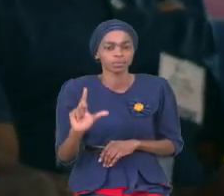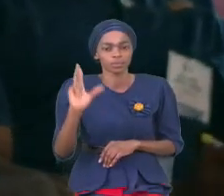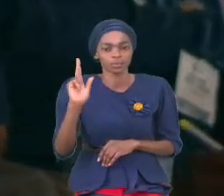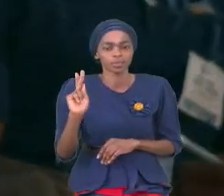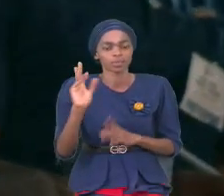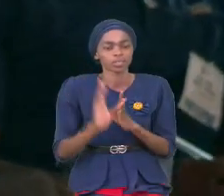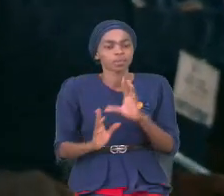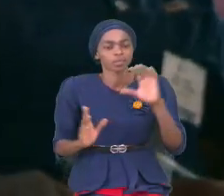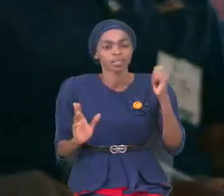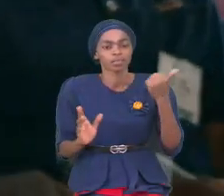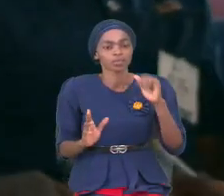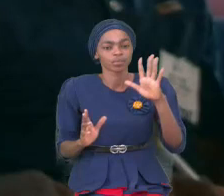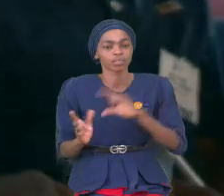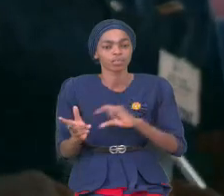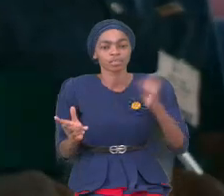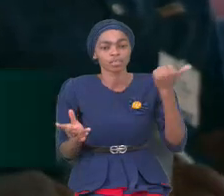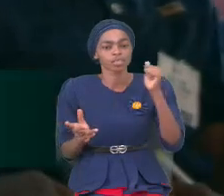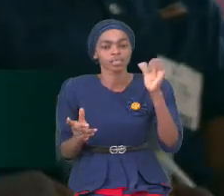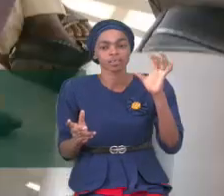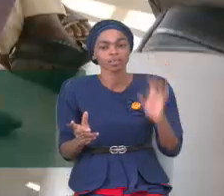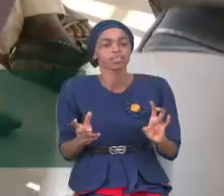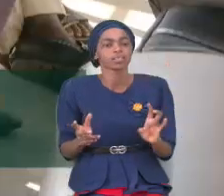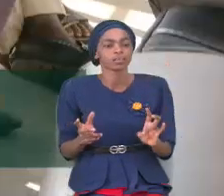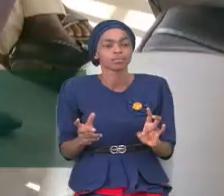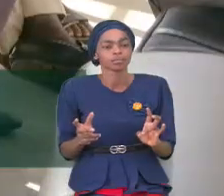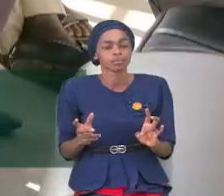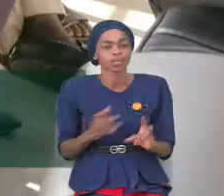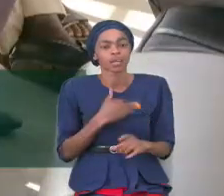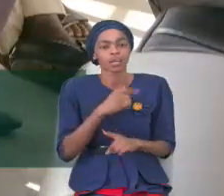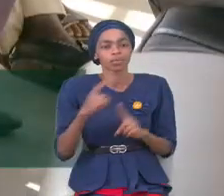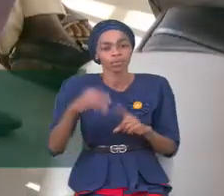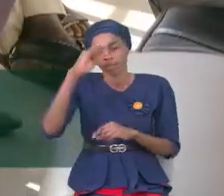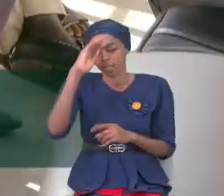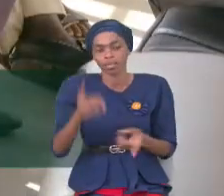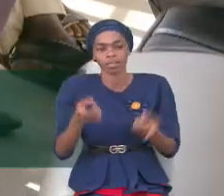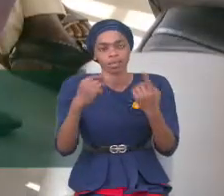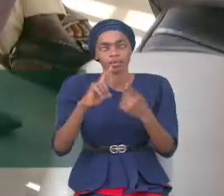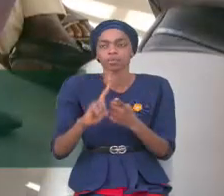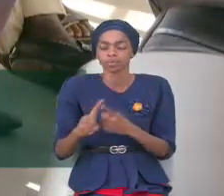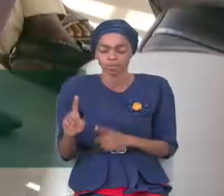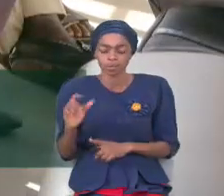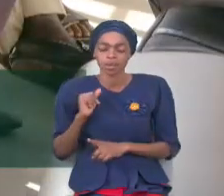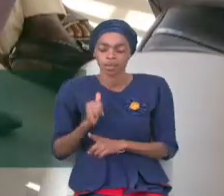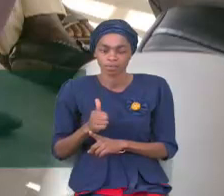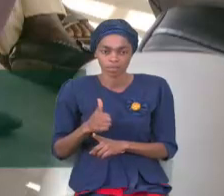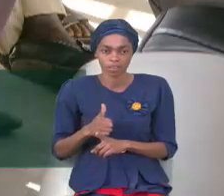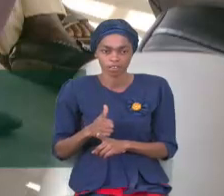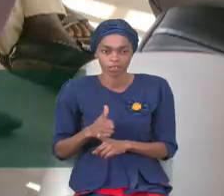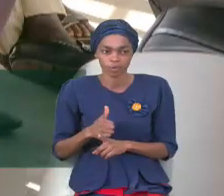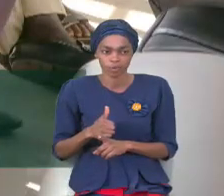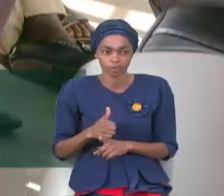15, verse 17. And when he came to himself, he had been